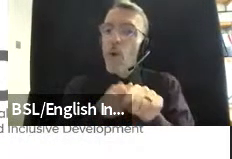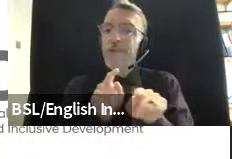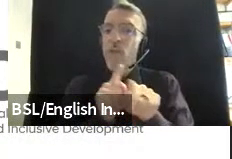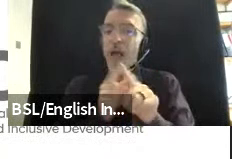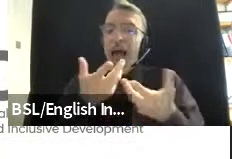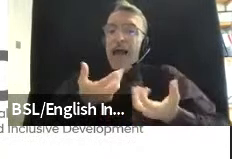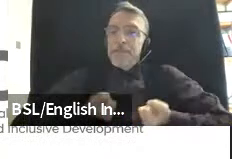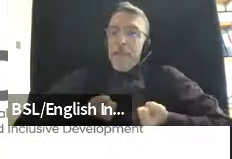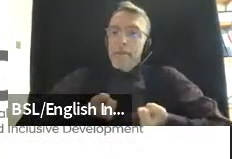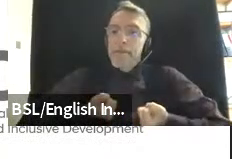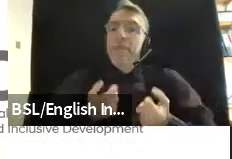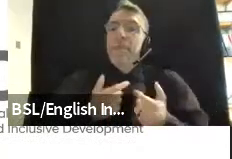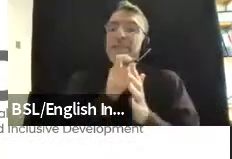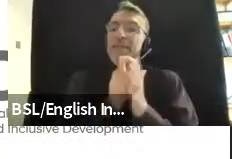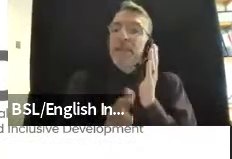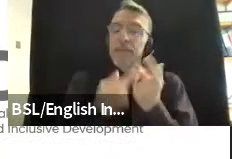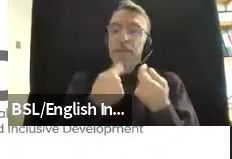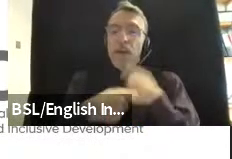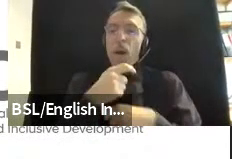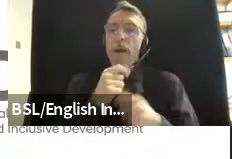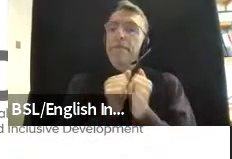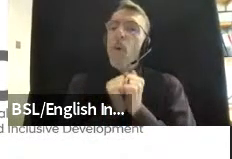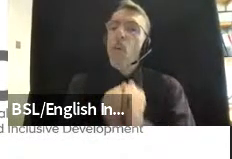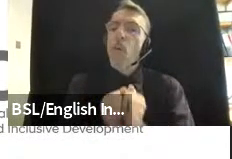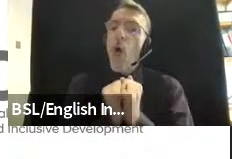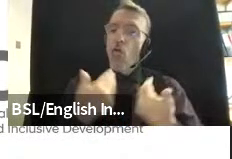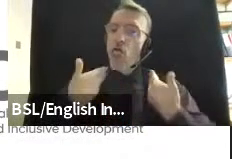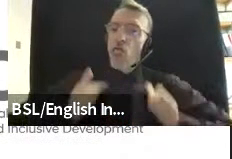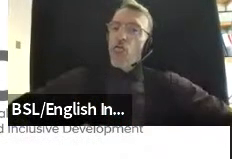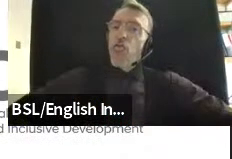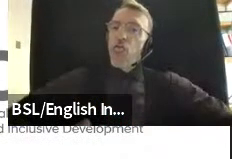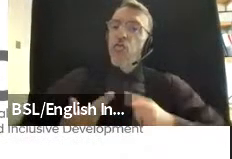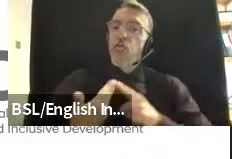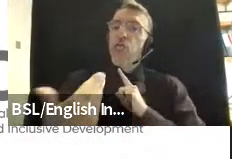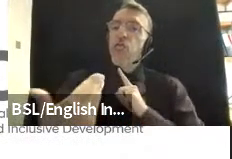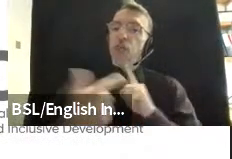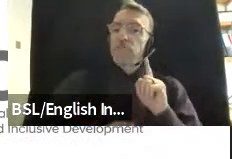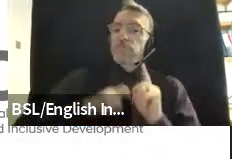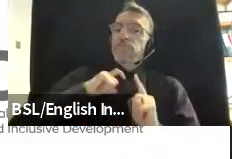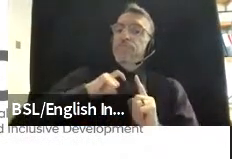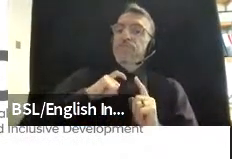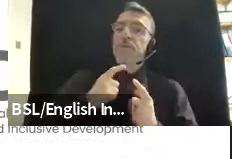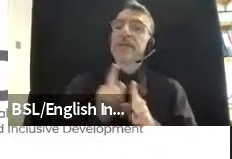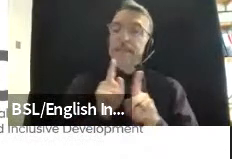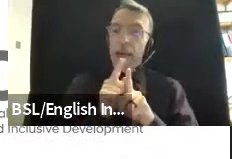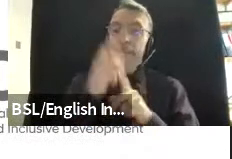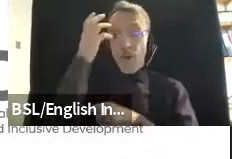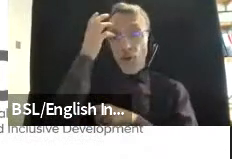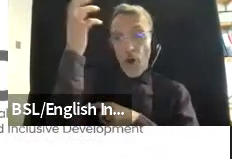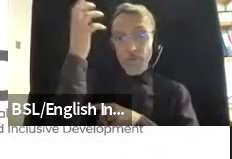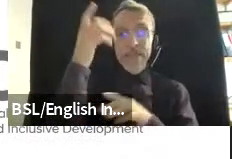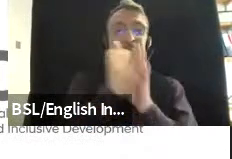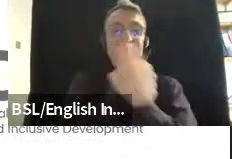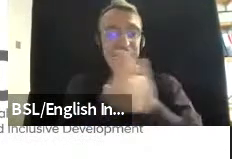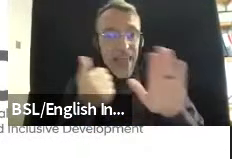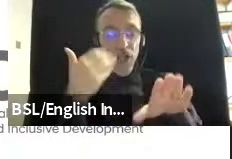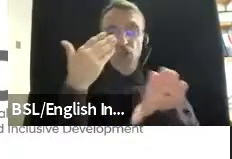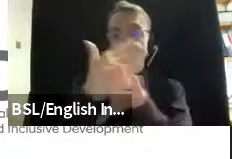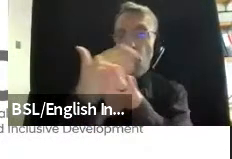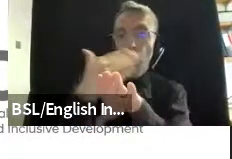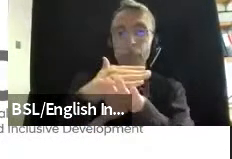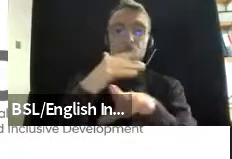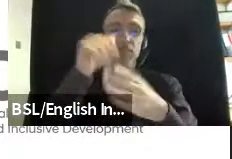disability and who gave them a sense of worth. The government also has some skills and job programs in place